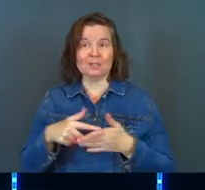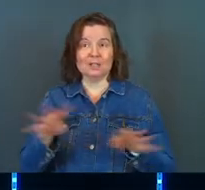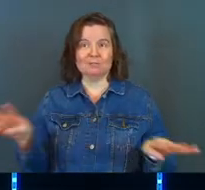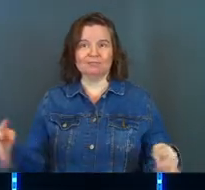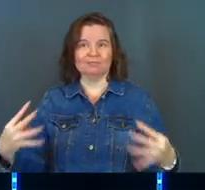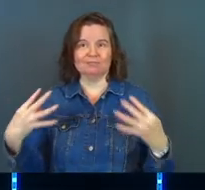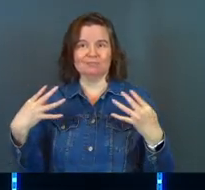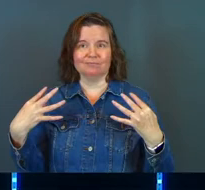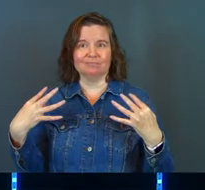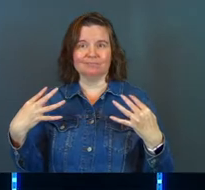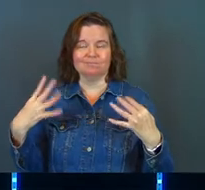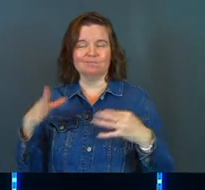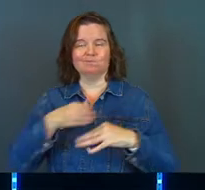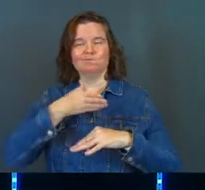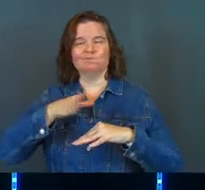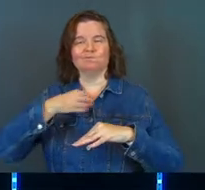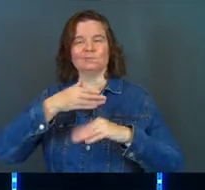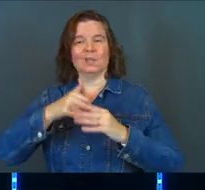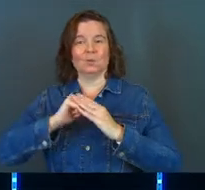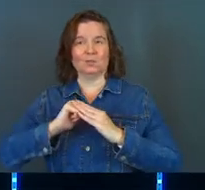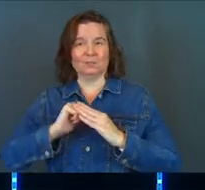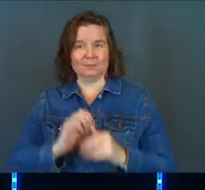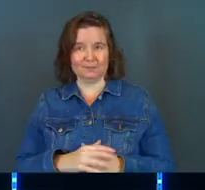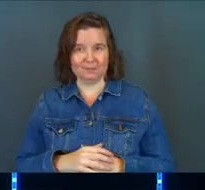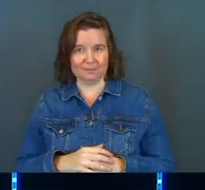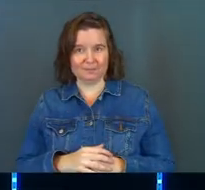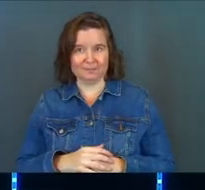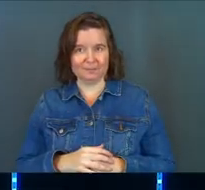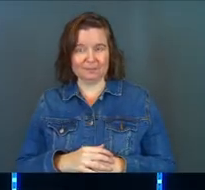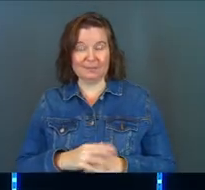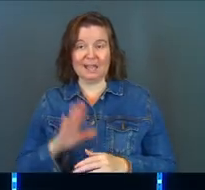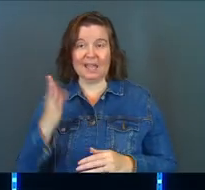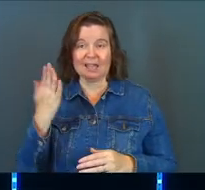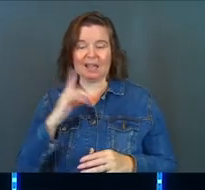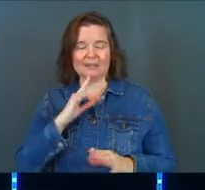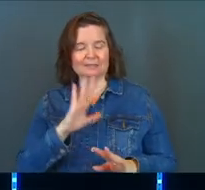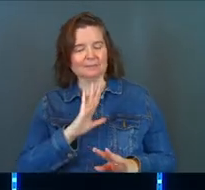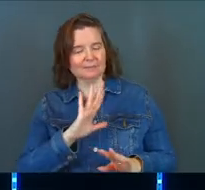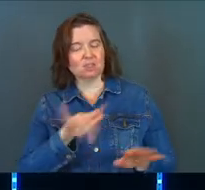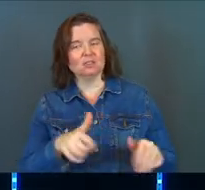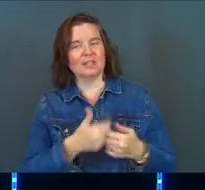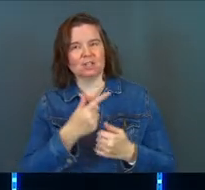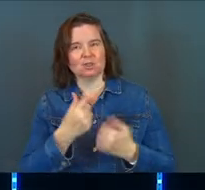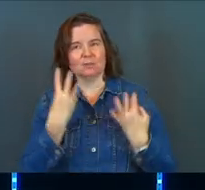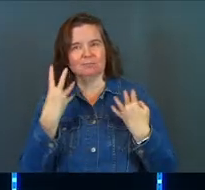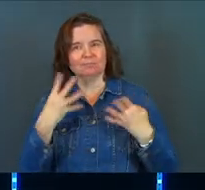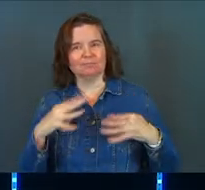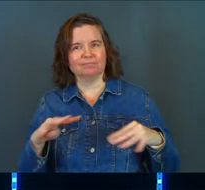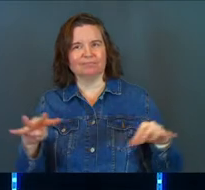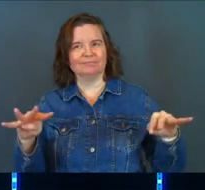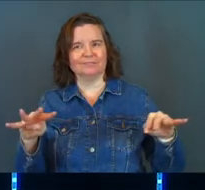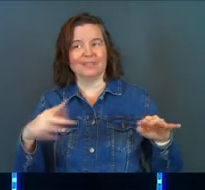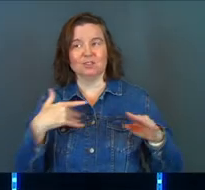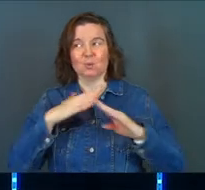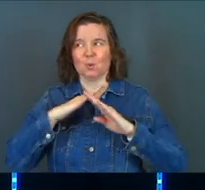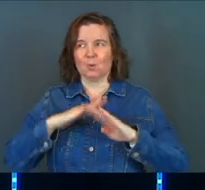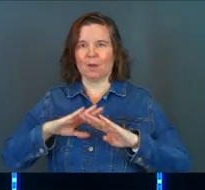put the spotlight on you in worship, and God's going to come and he's going to challenge you maybe to quiet